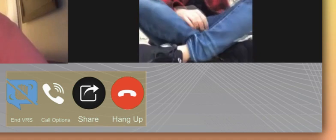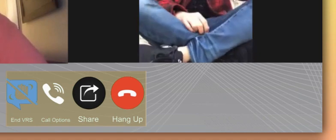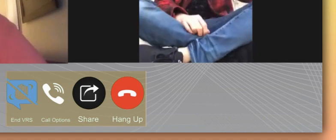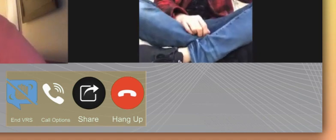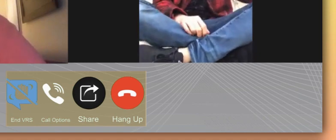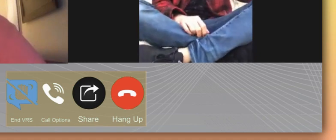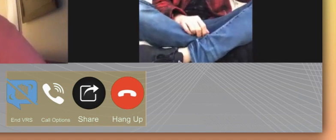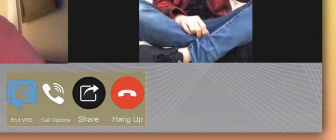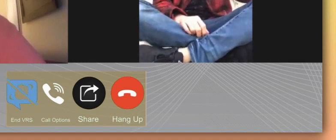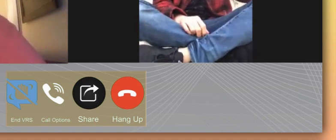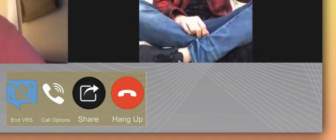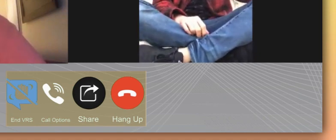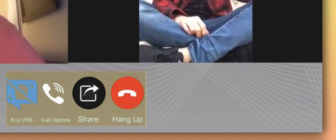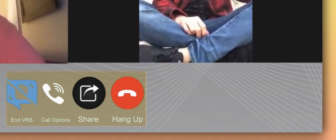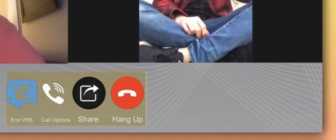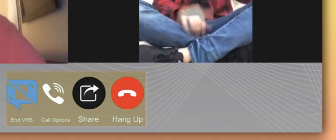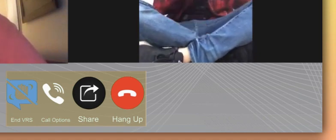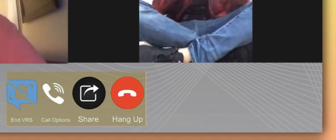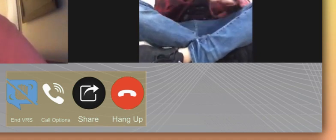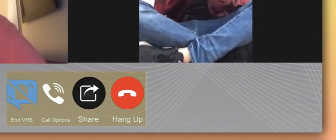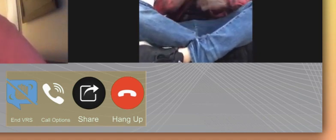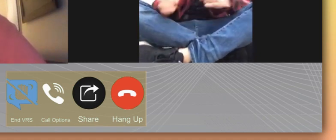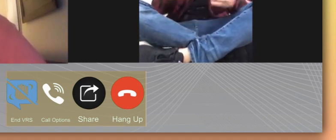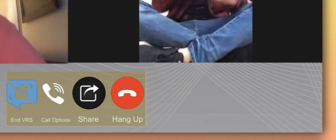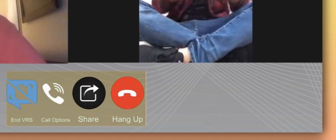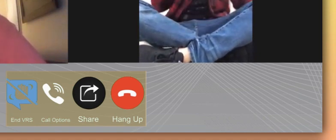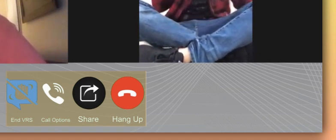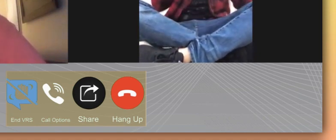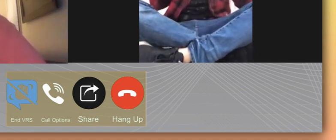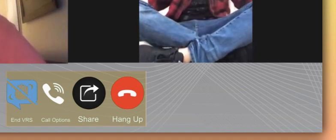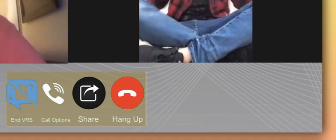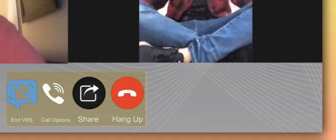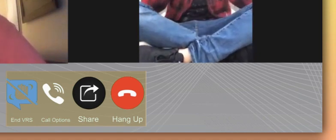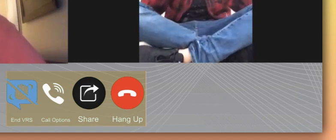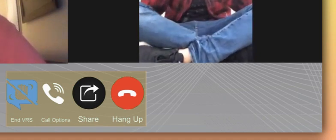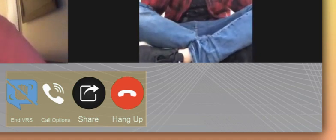stop relapsing and be able to stay sober.